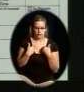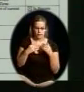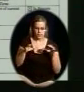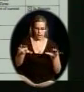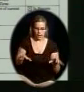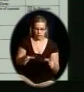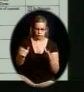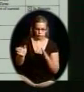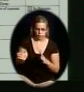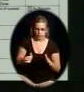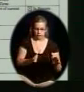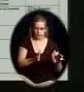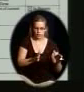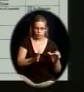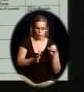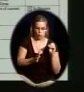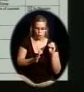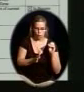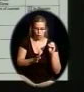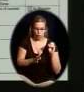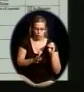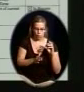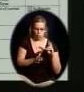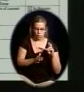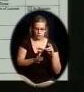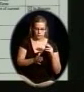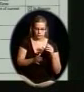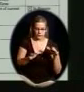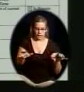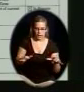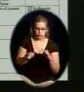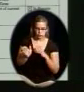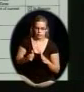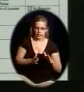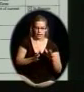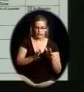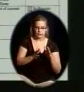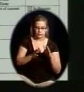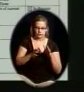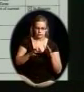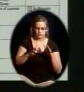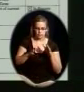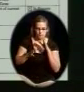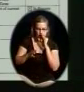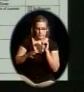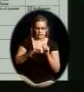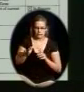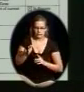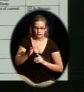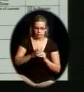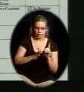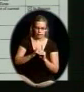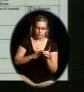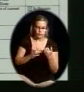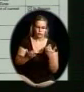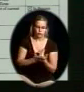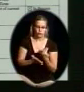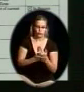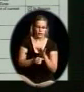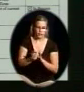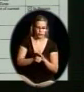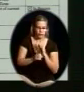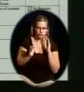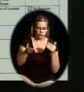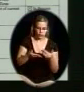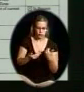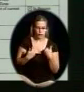action plan, or has an action plan maybe even being developed. Because it's some new area that we're focusing on. So we